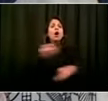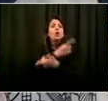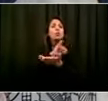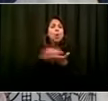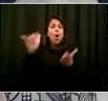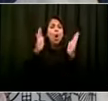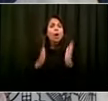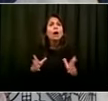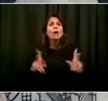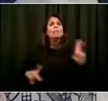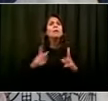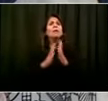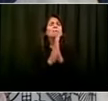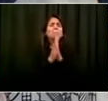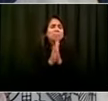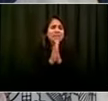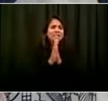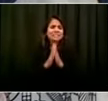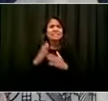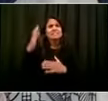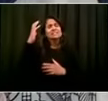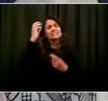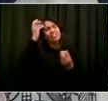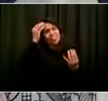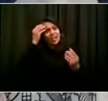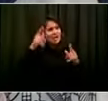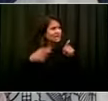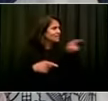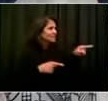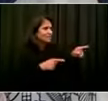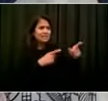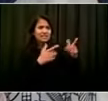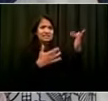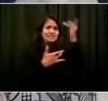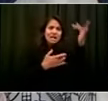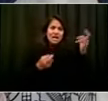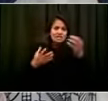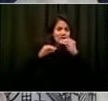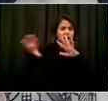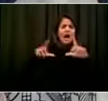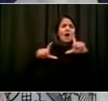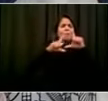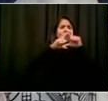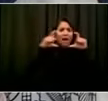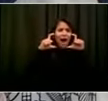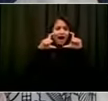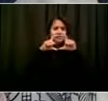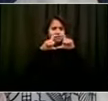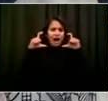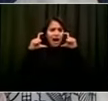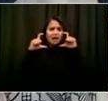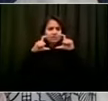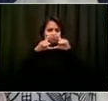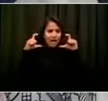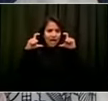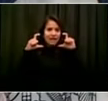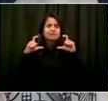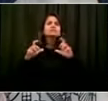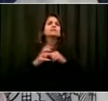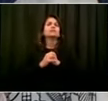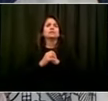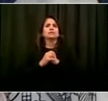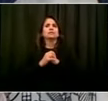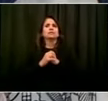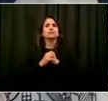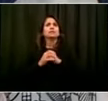in certain zip codes, and in the scheme of things, it is a distinct part of the city. It's not all the city. But if we don't all deal with